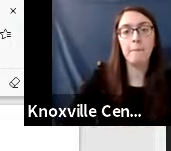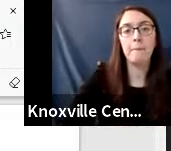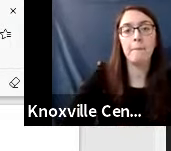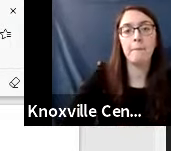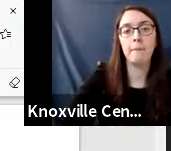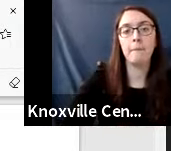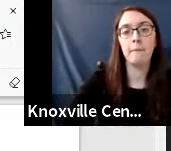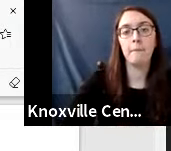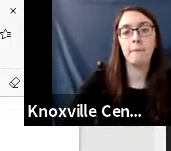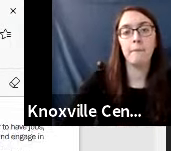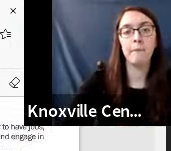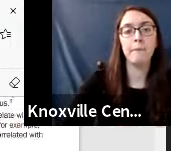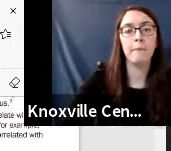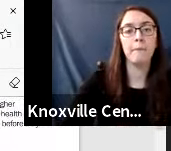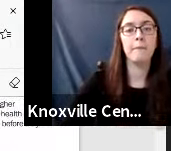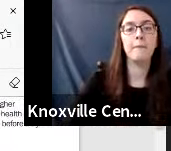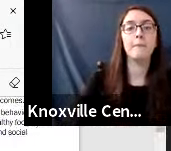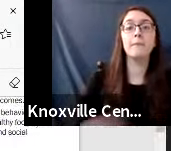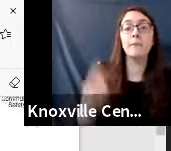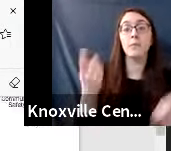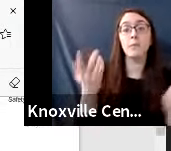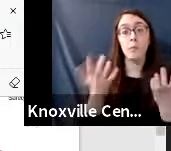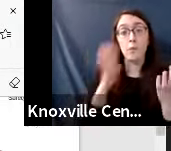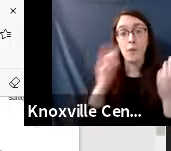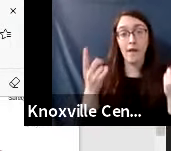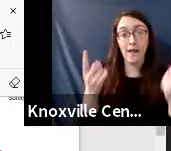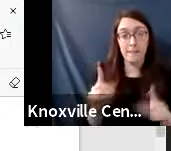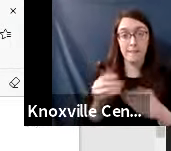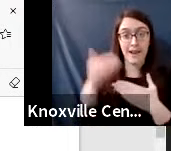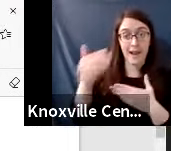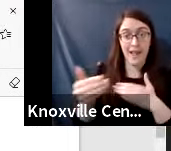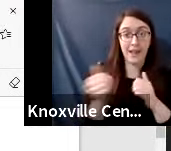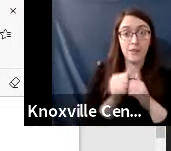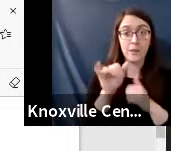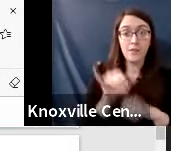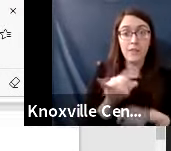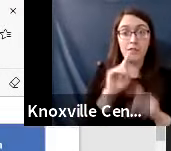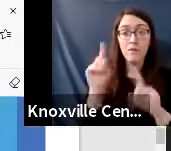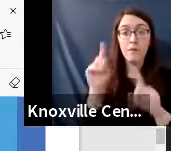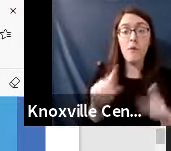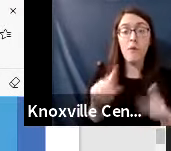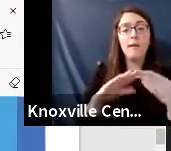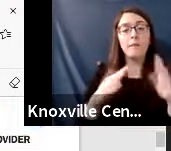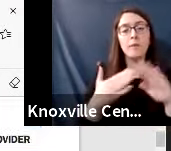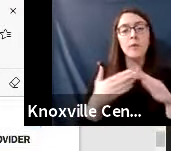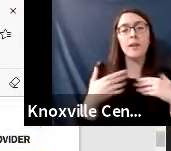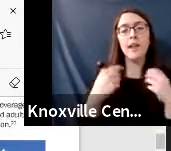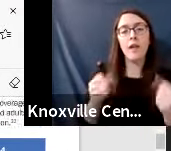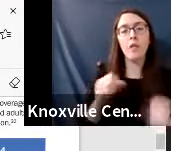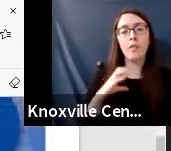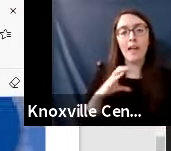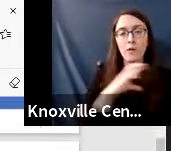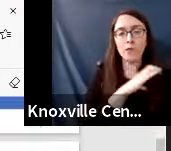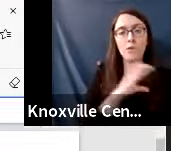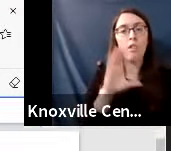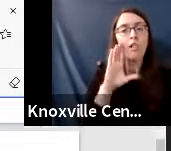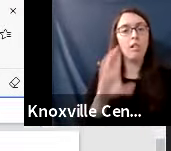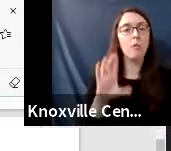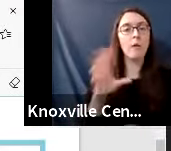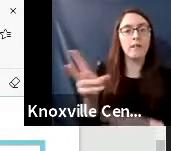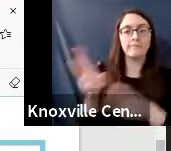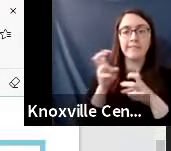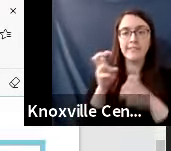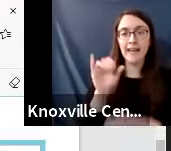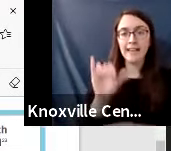We also, so what will happen next with this report is that the Community Health Council will take this report